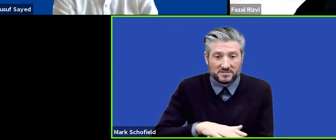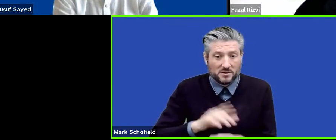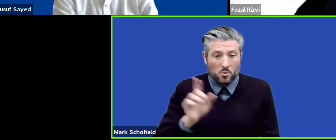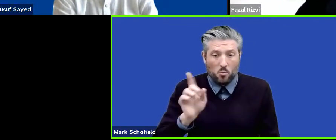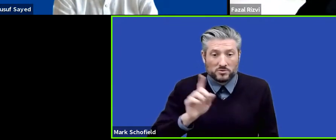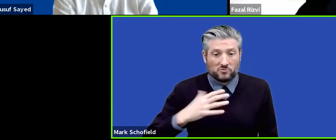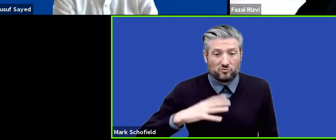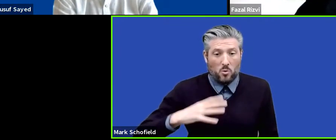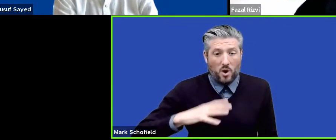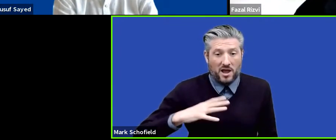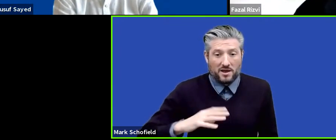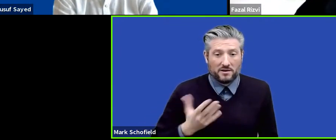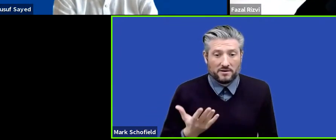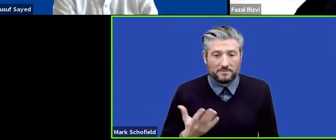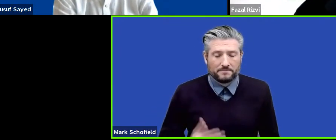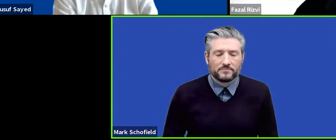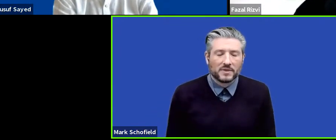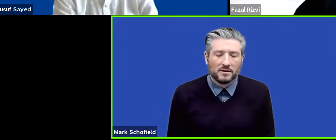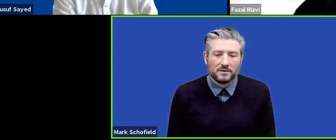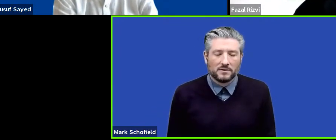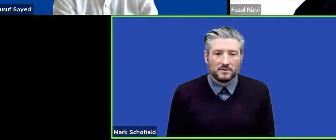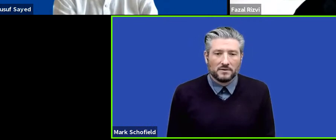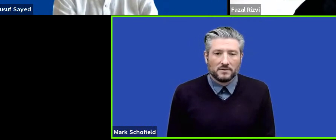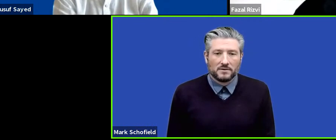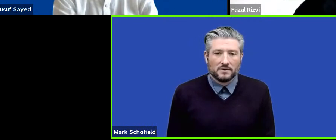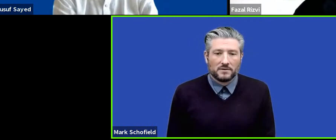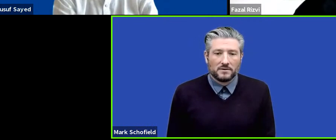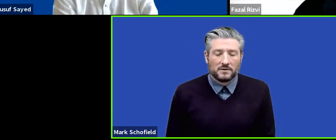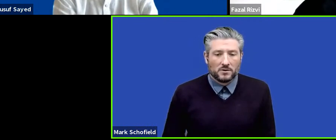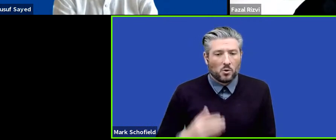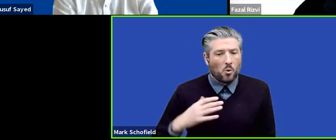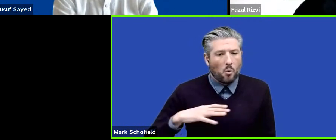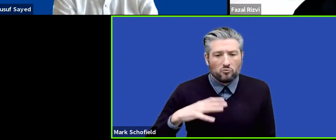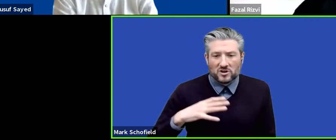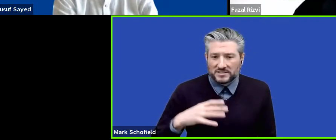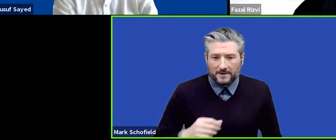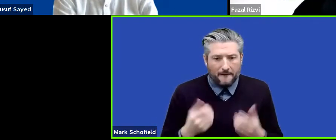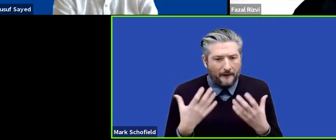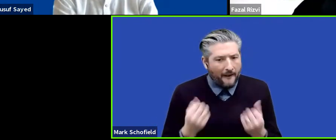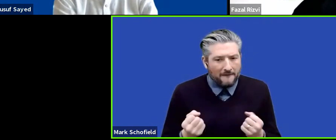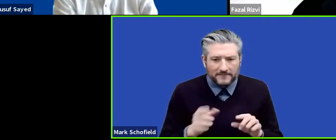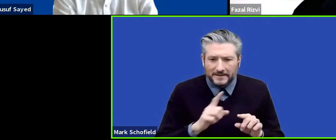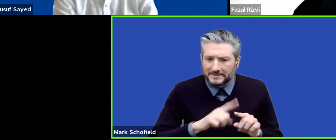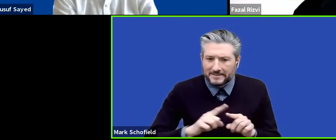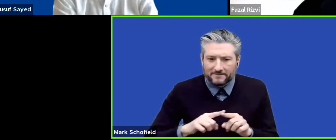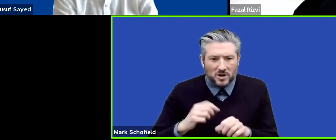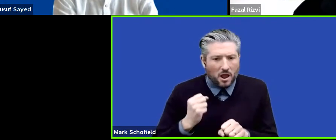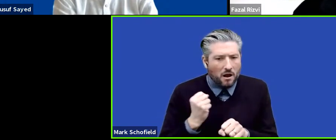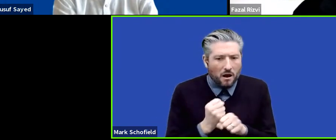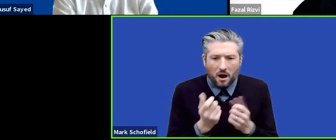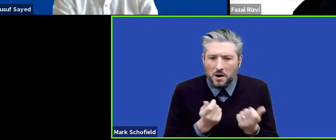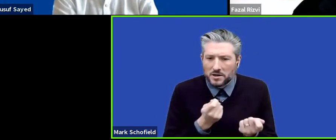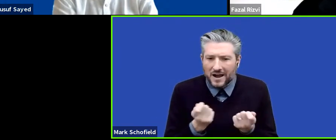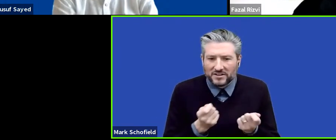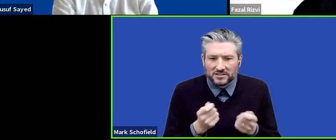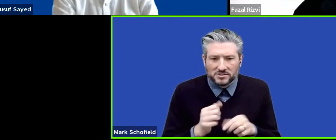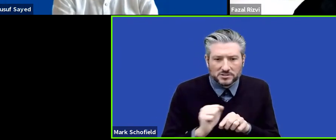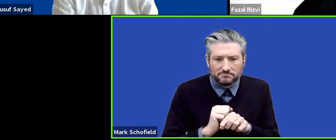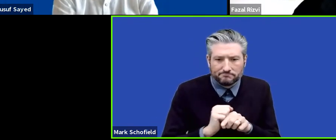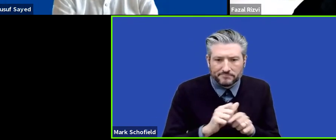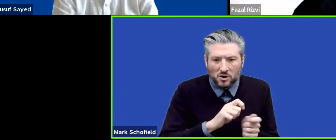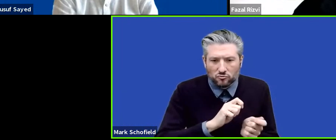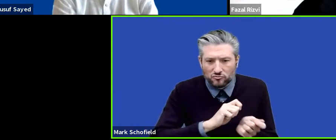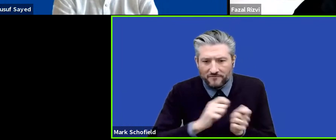there are a whole range of governance reforms that had been taking place have shown themselves to be